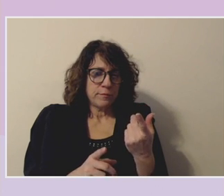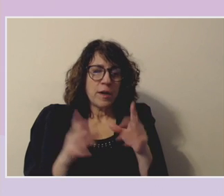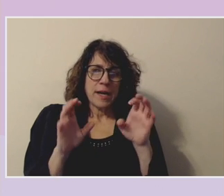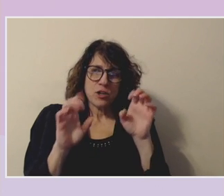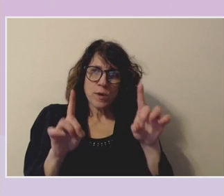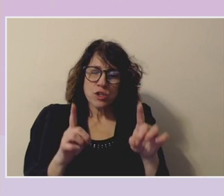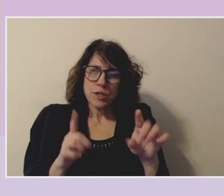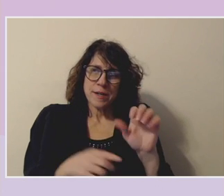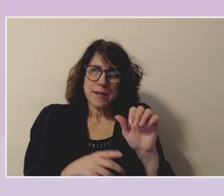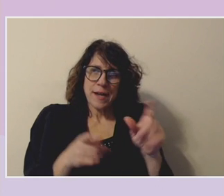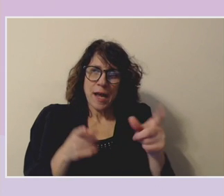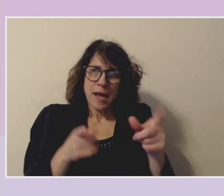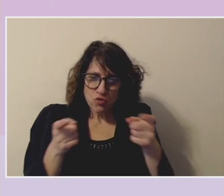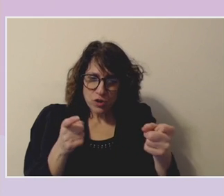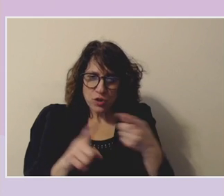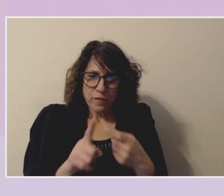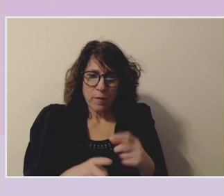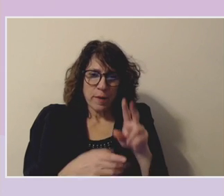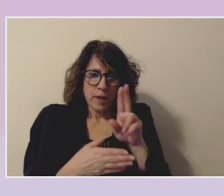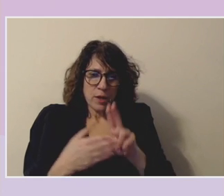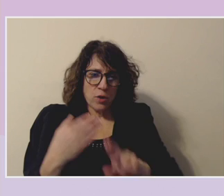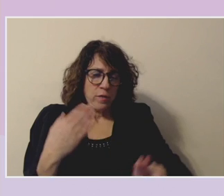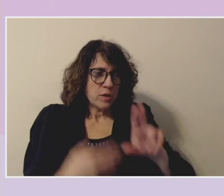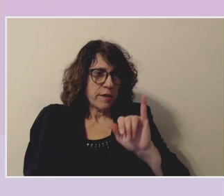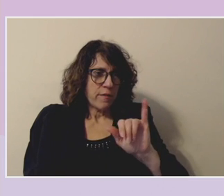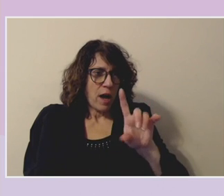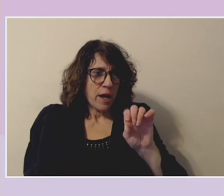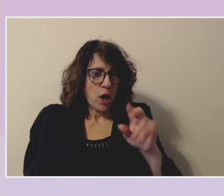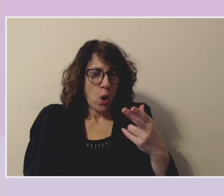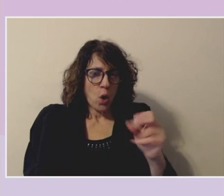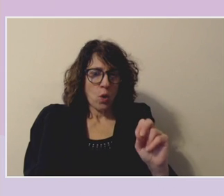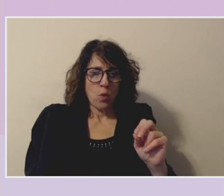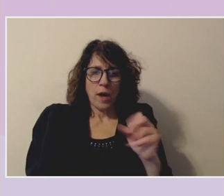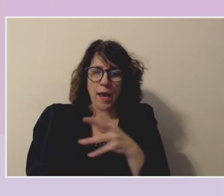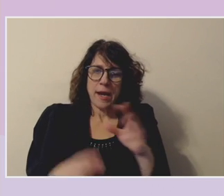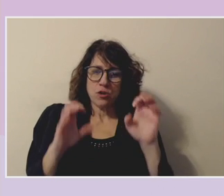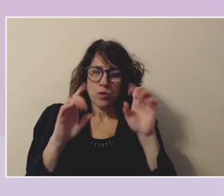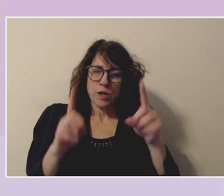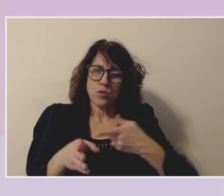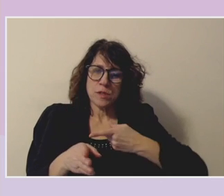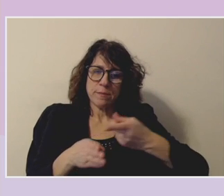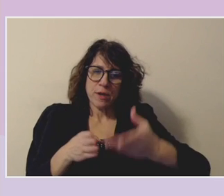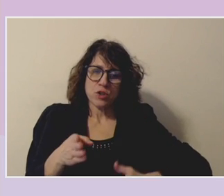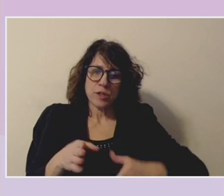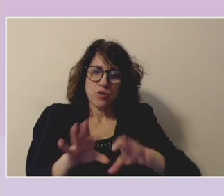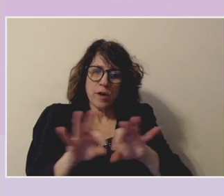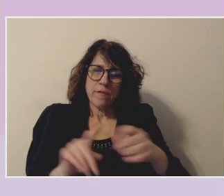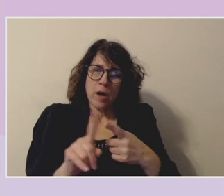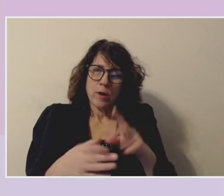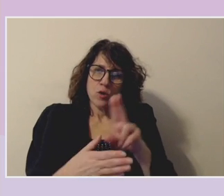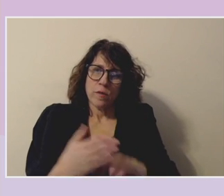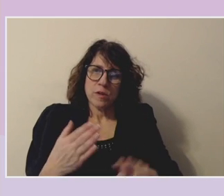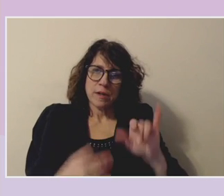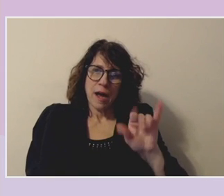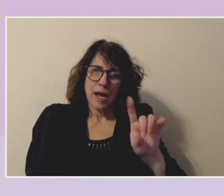Idaho, and an Educational Specialist degree from the University of Idaho. She is also an adjunct professor at